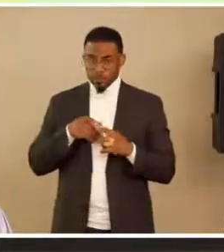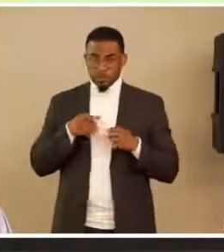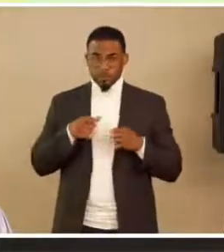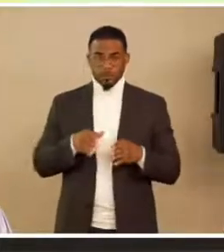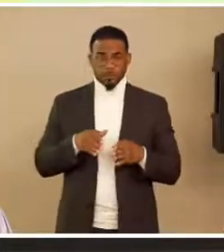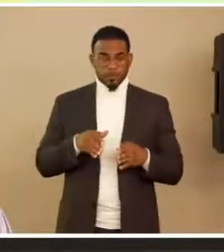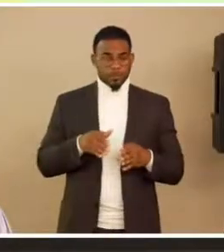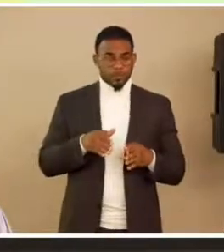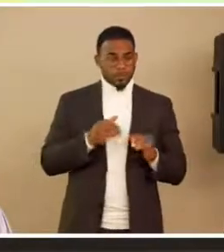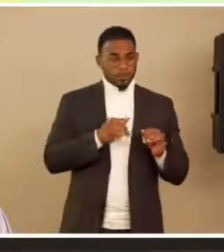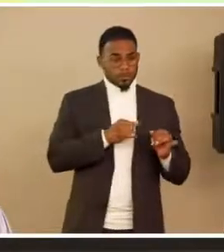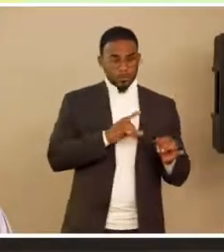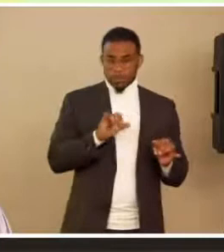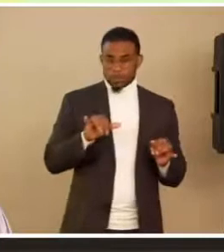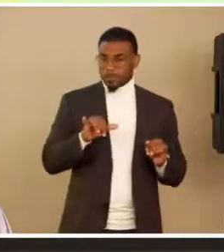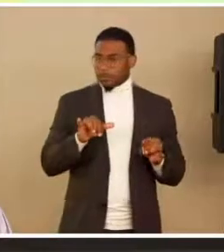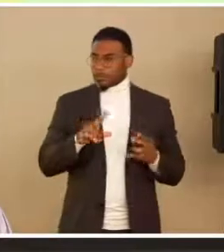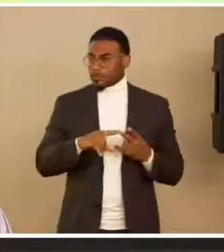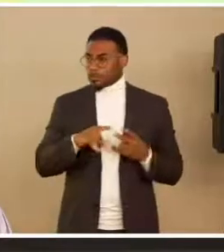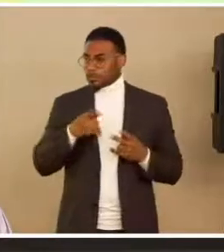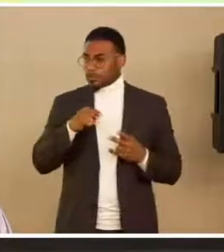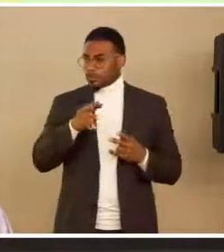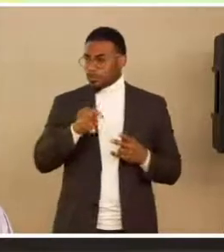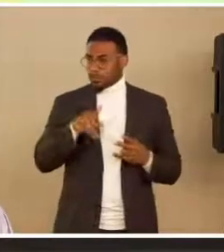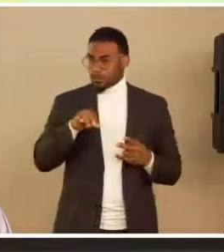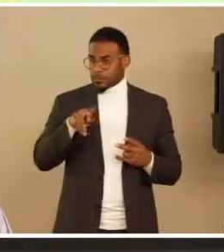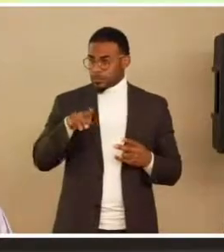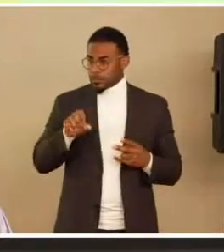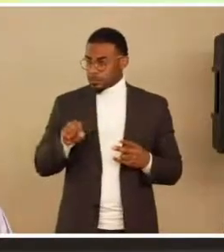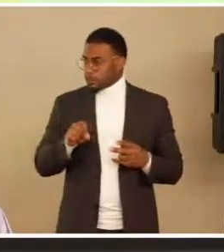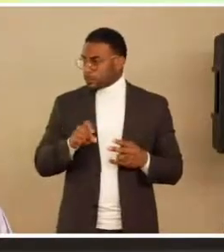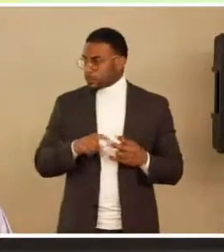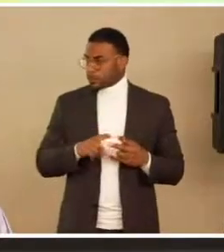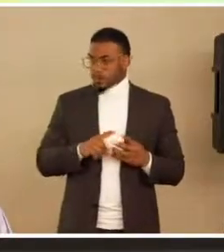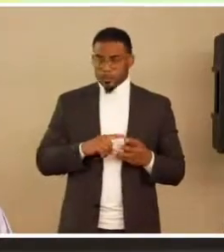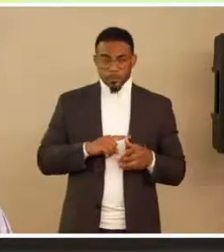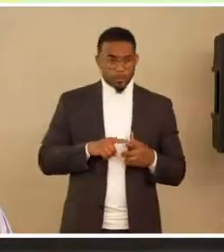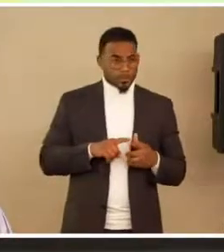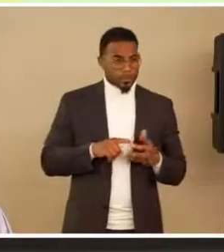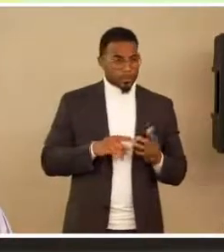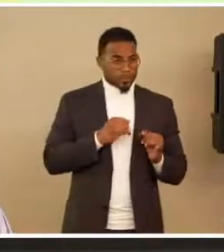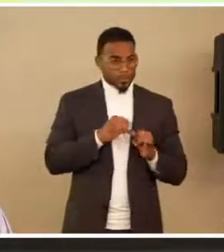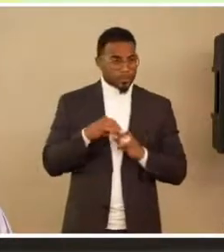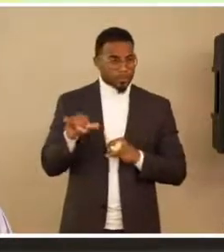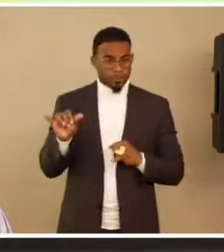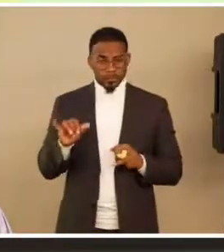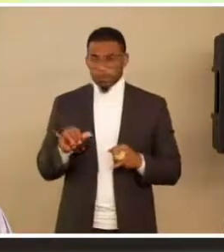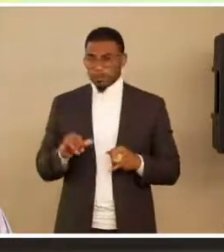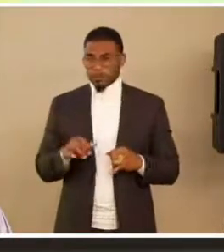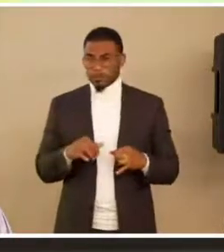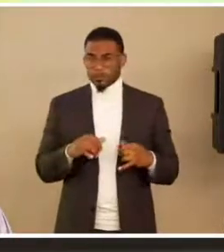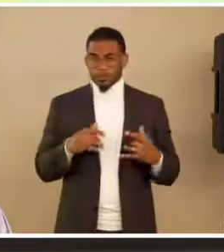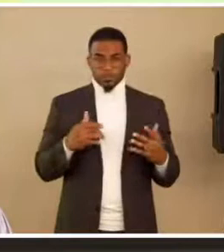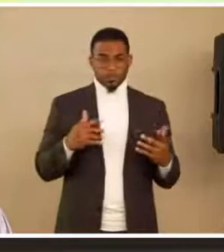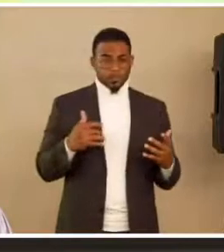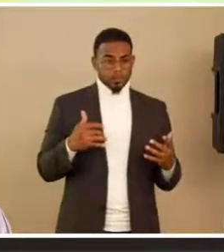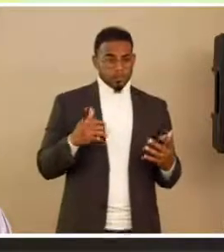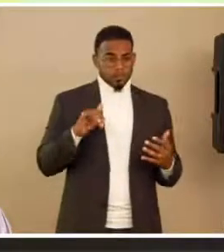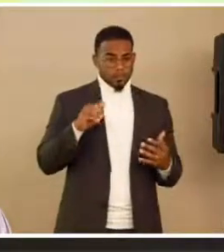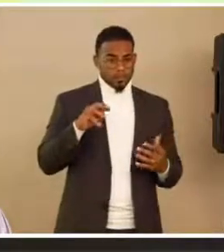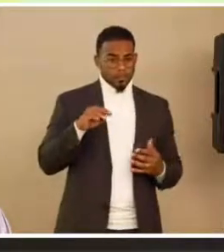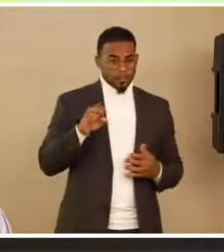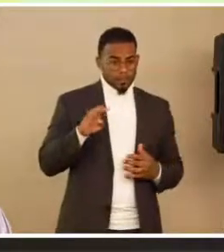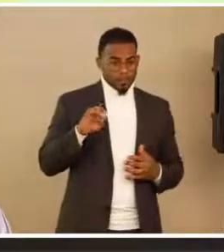the way individuals such as a Gordon Parks or individuals such as